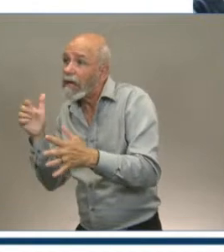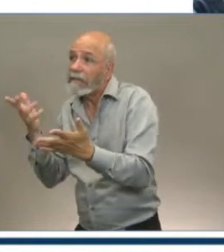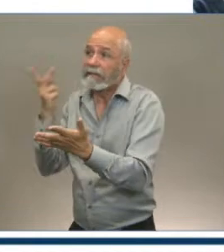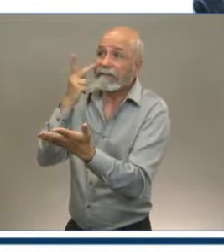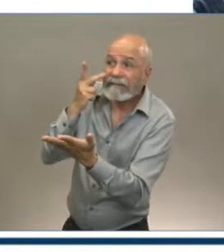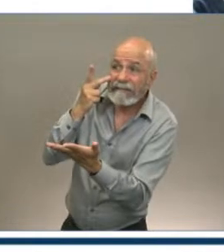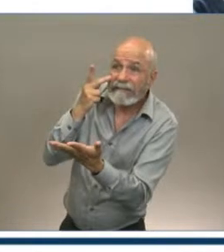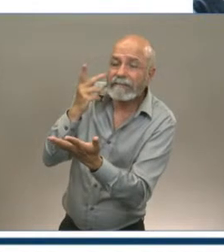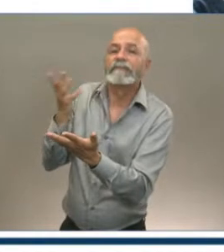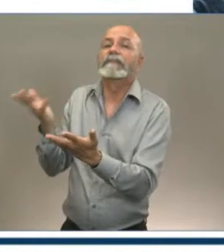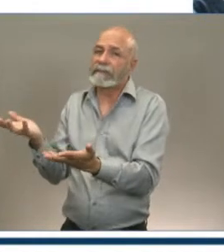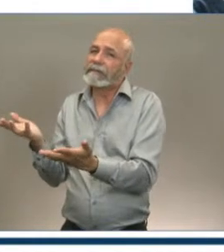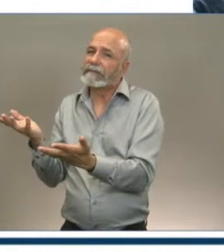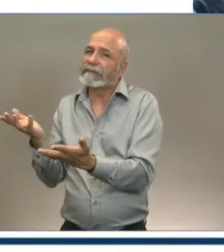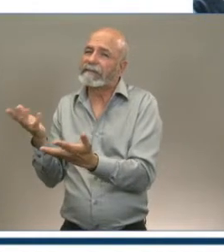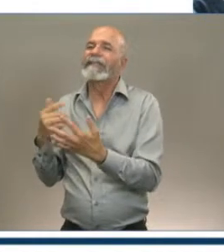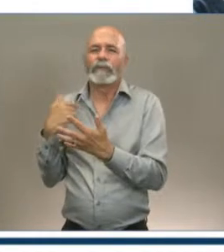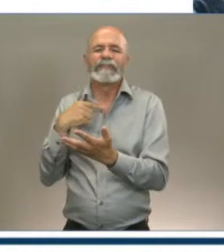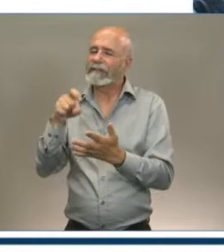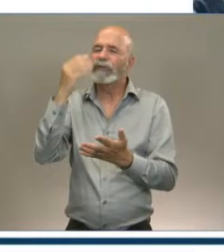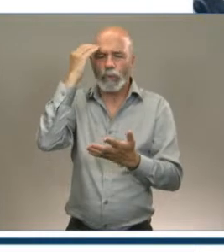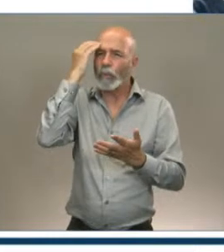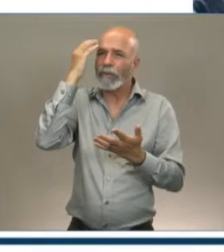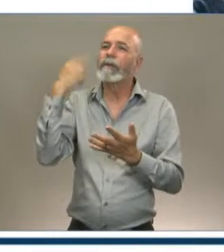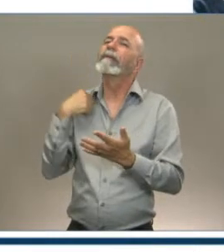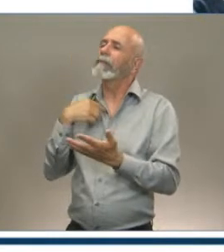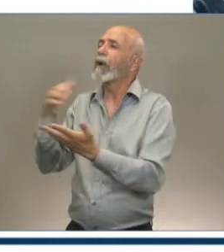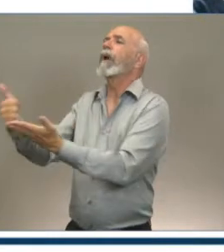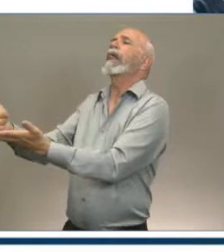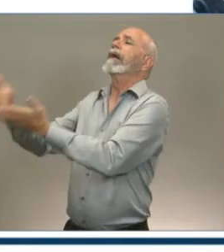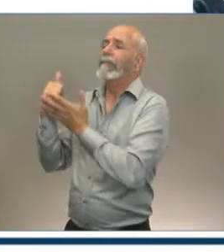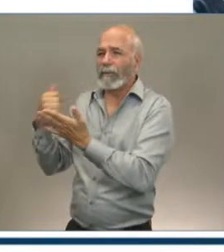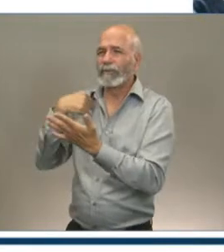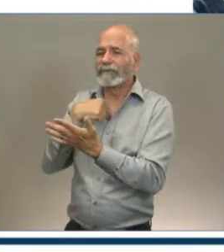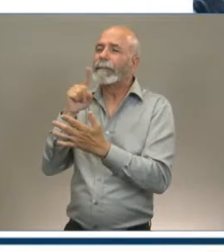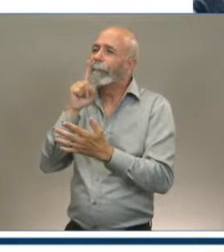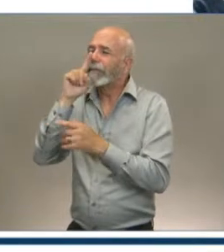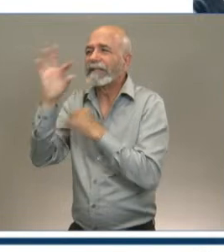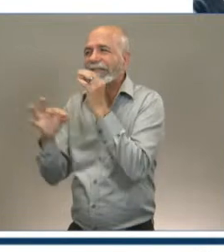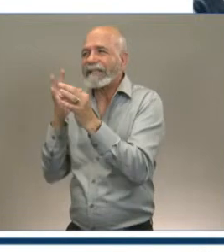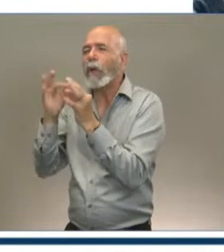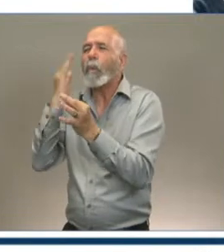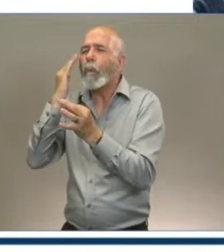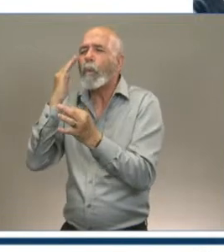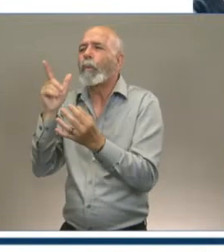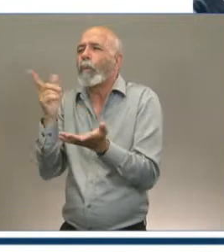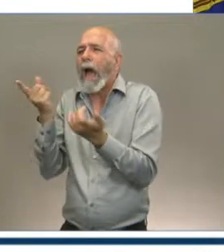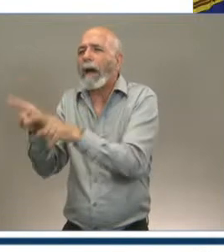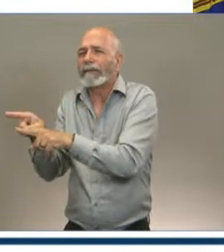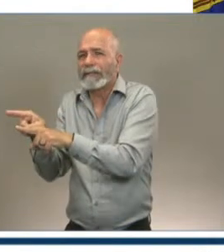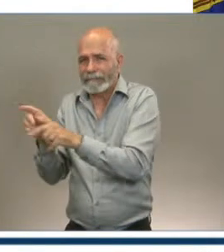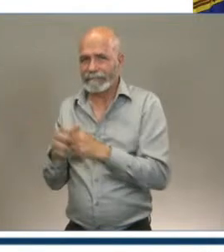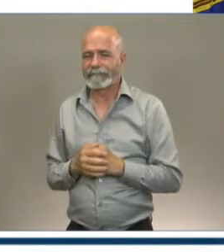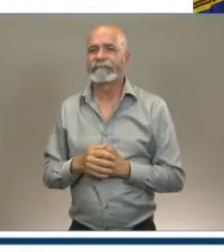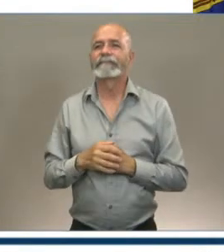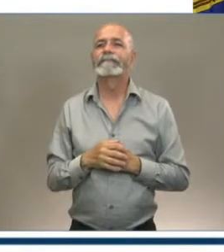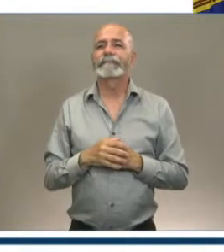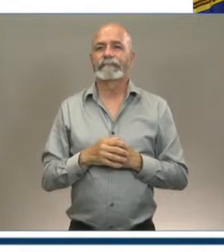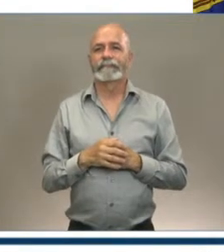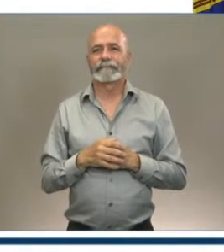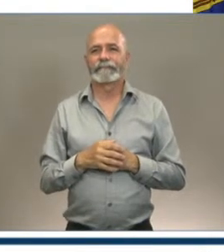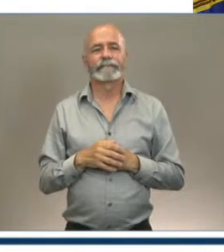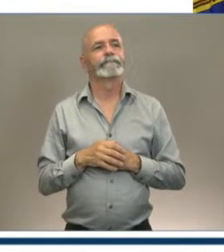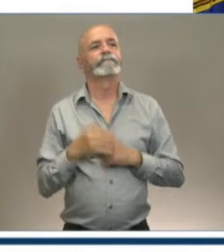and we need the public's help to help us support that. So thank you, and I'll conclude my comments there. Thanks very much